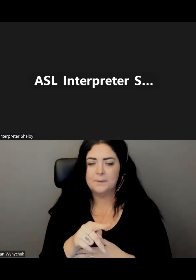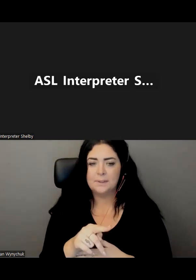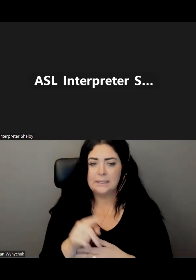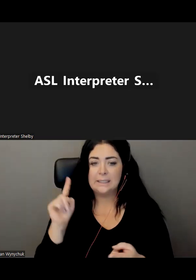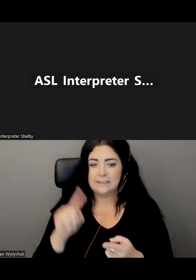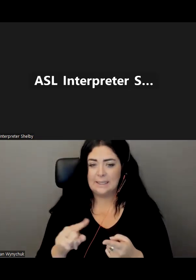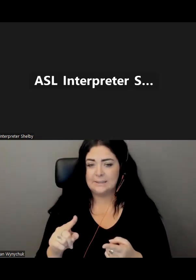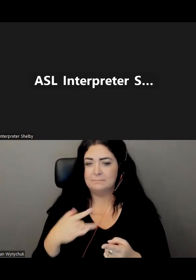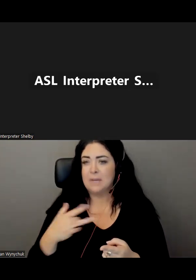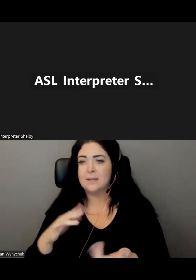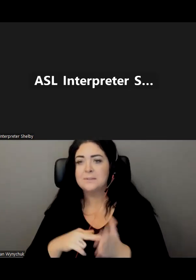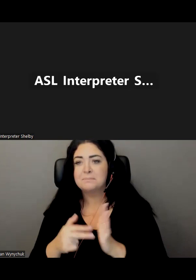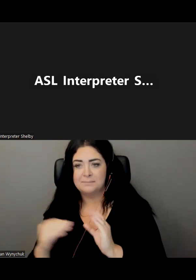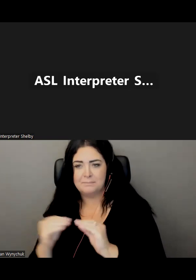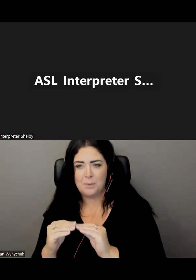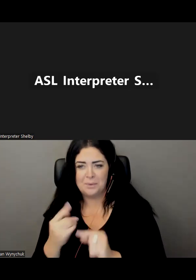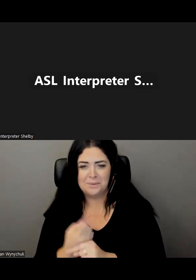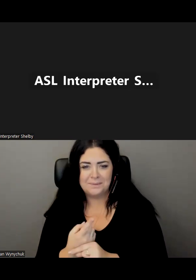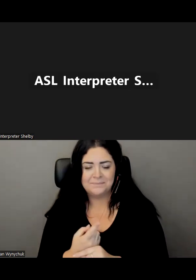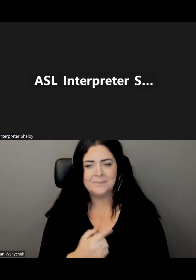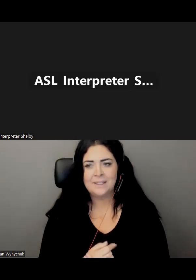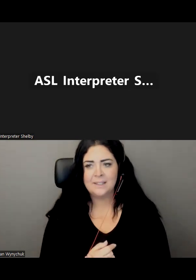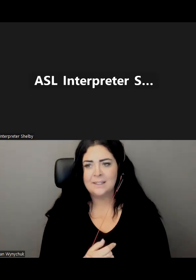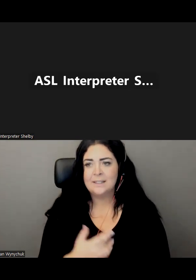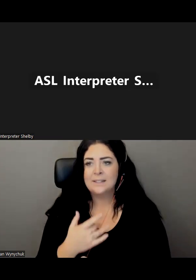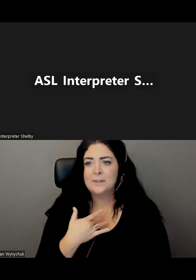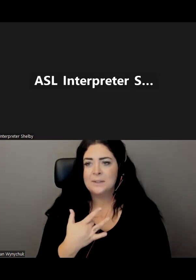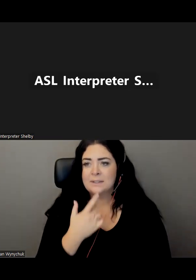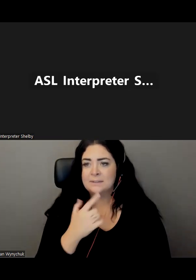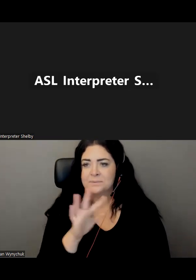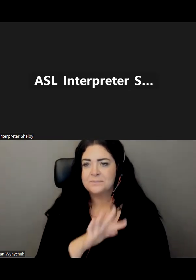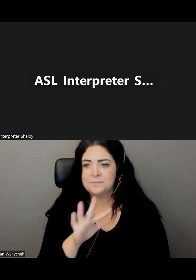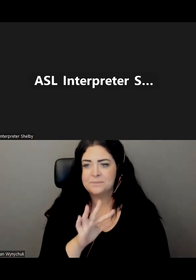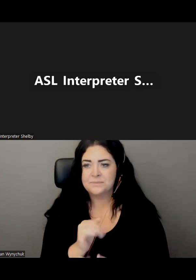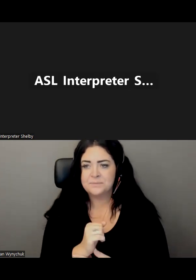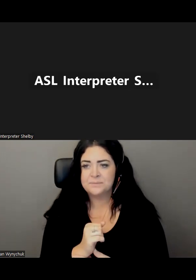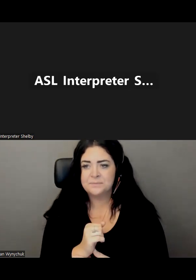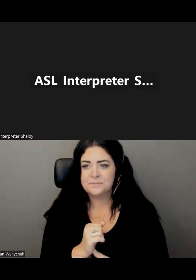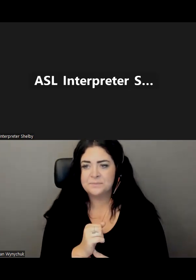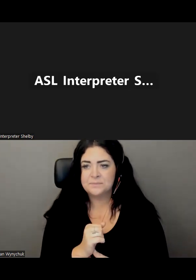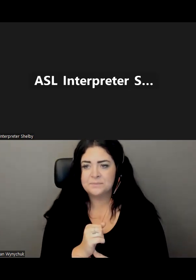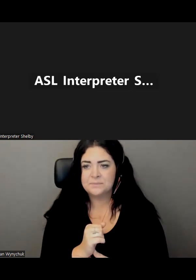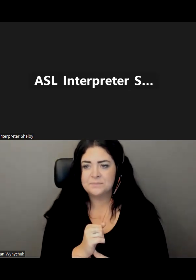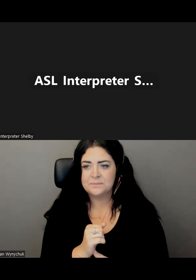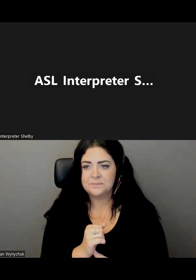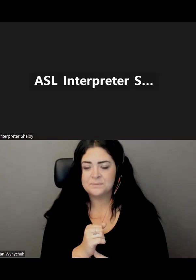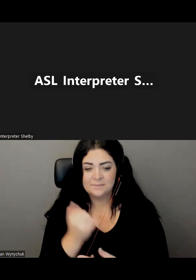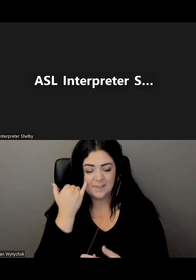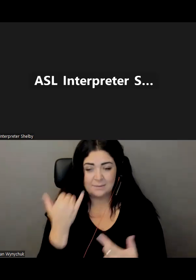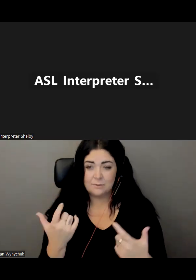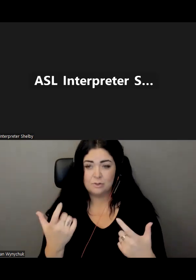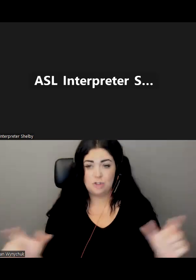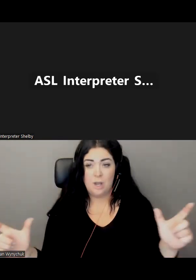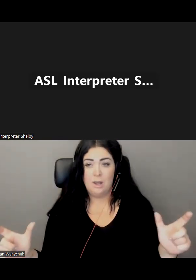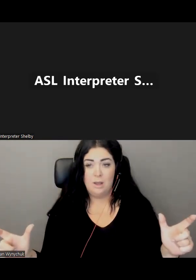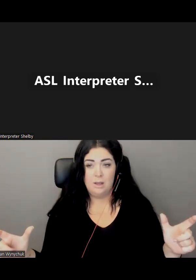often more. So I usually only say unless you have like a big fish tub, you probably